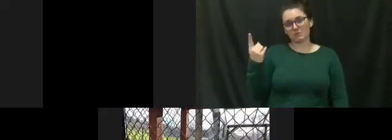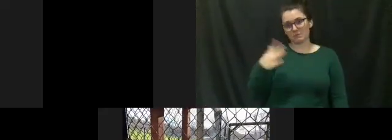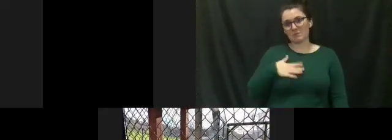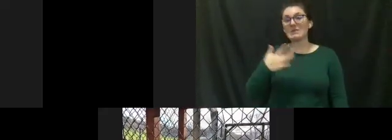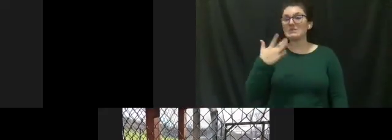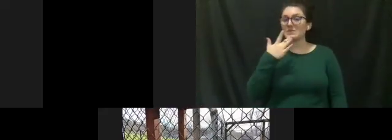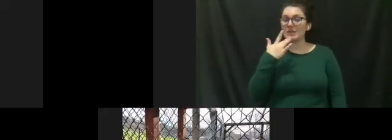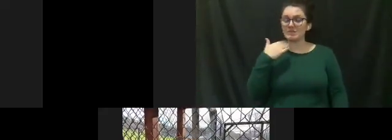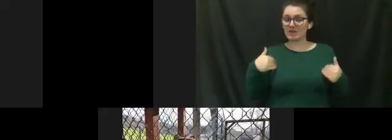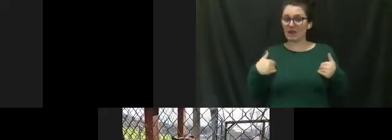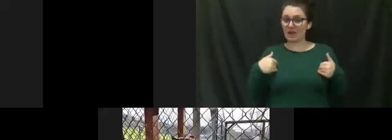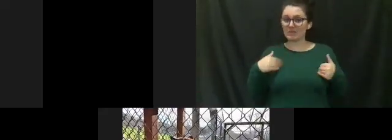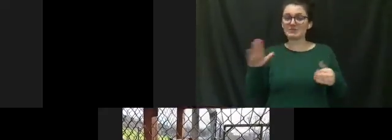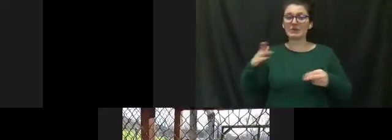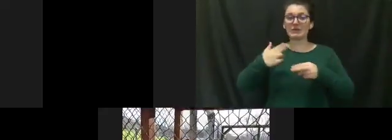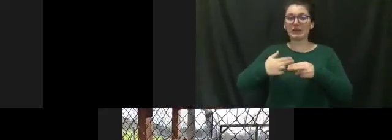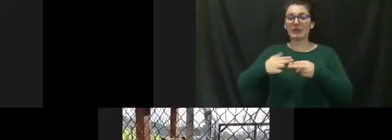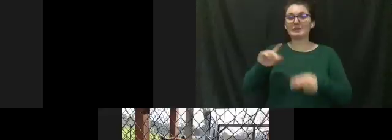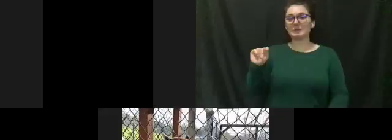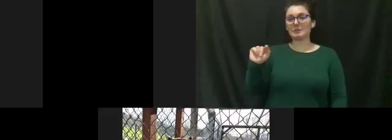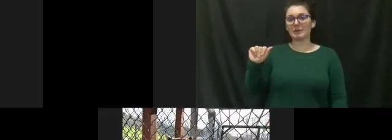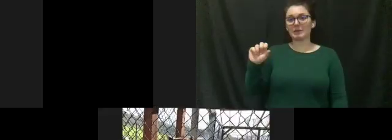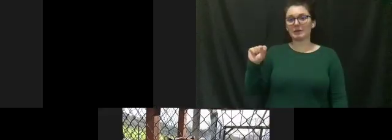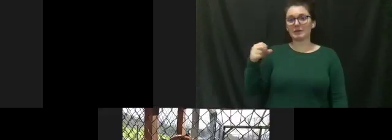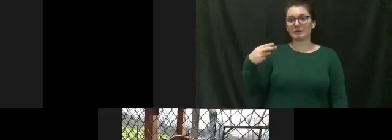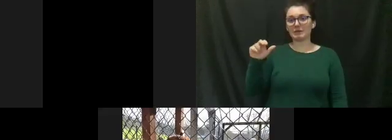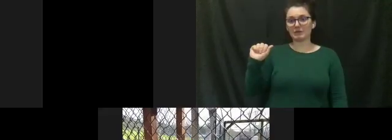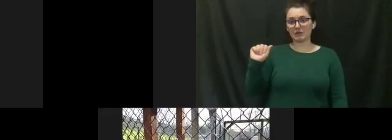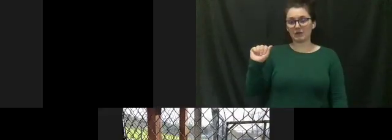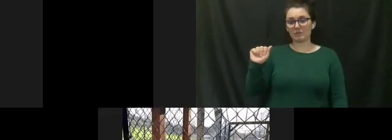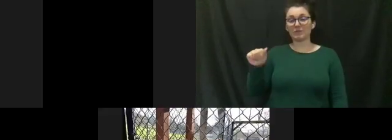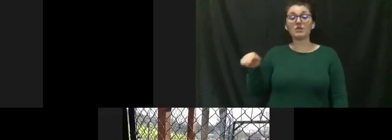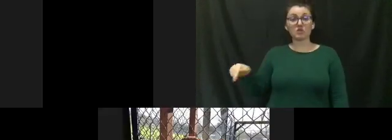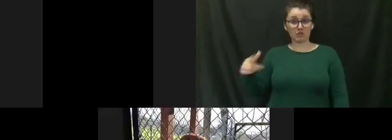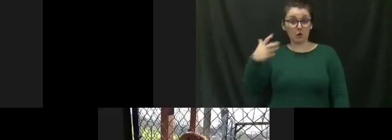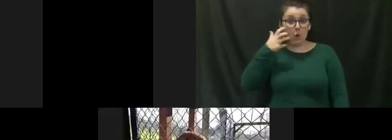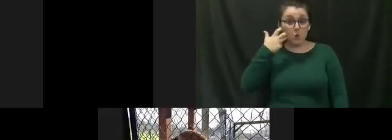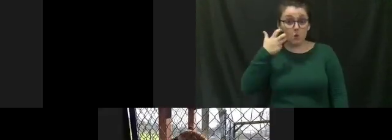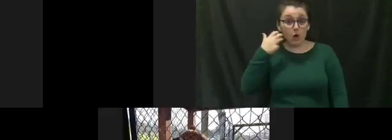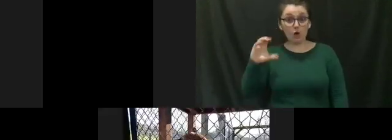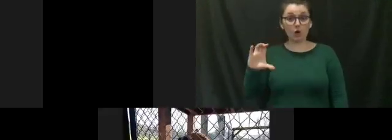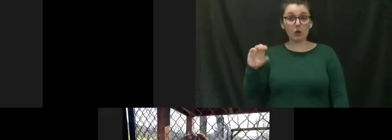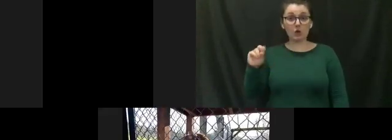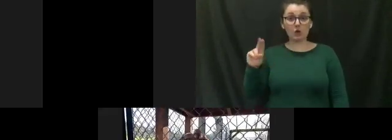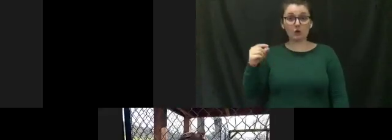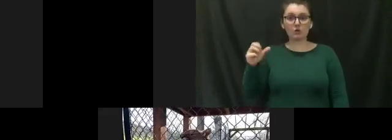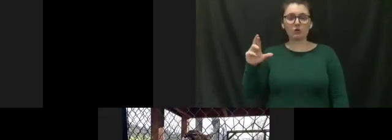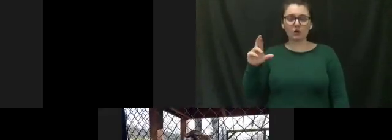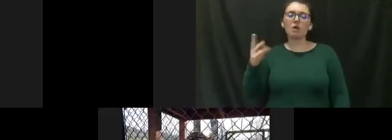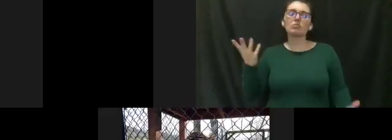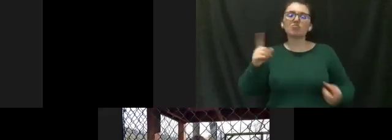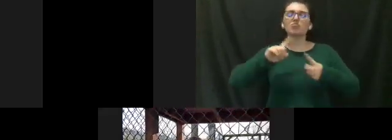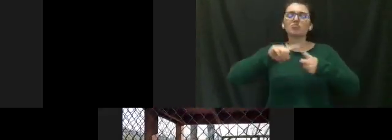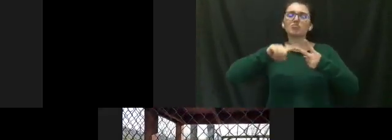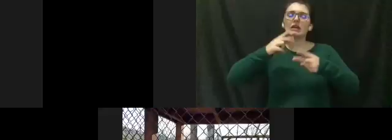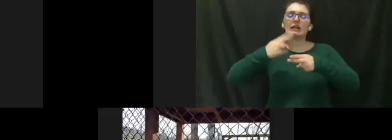Village. Her name is Tasha, and Tasha is a cougar. She's also called a mountain lion, a catamount.